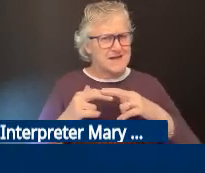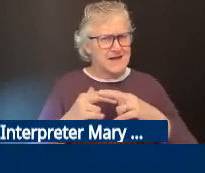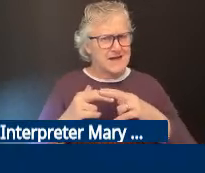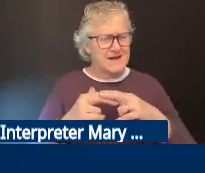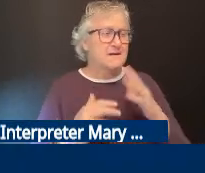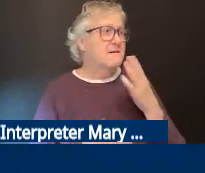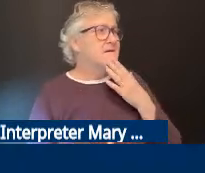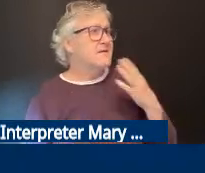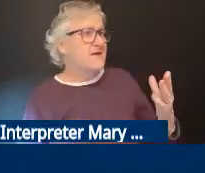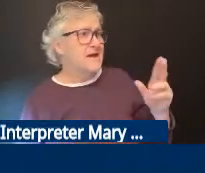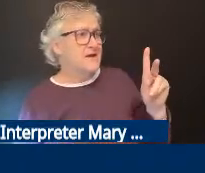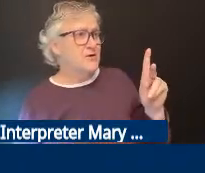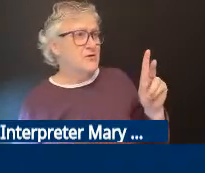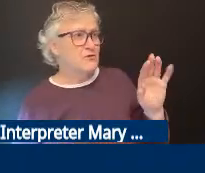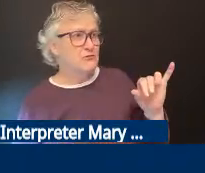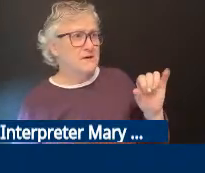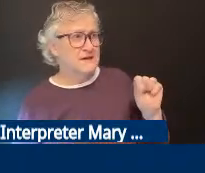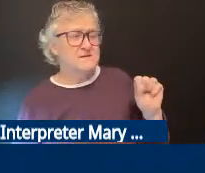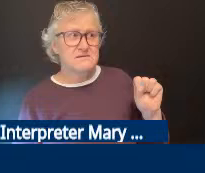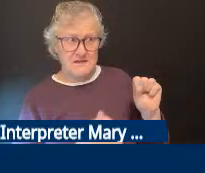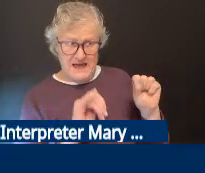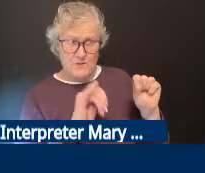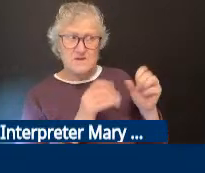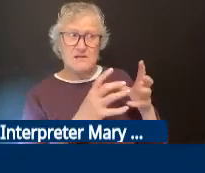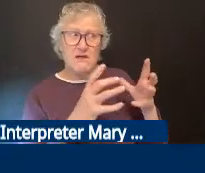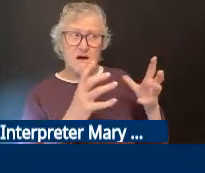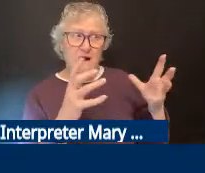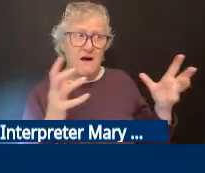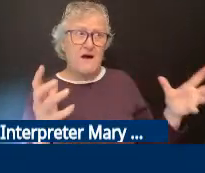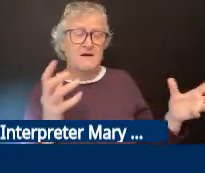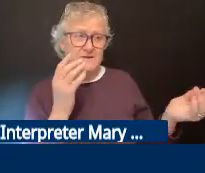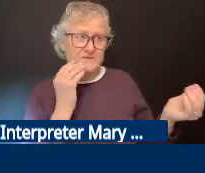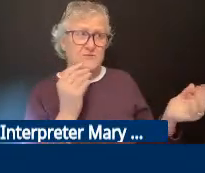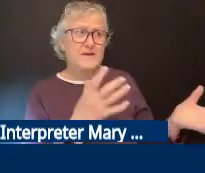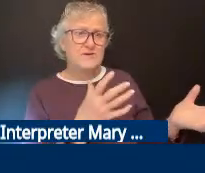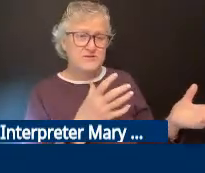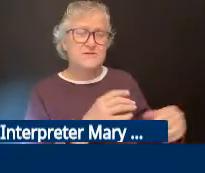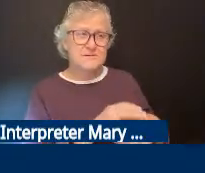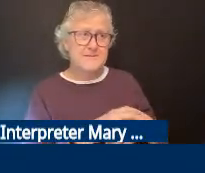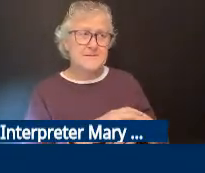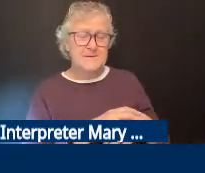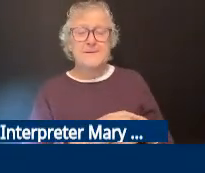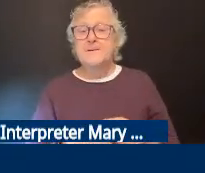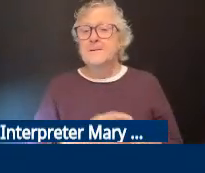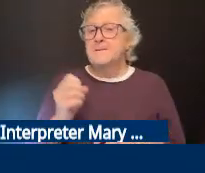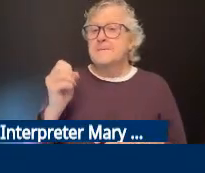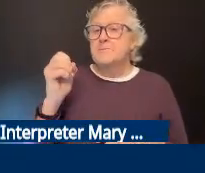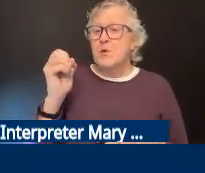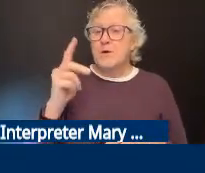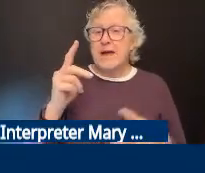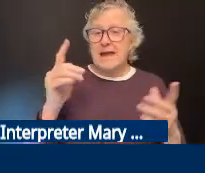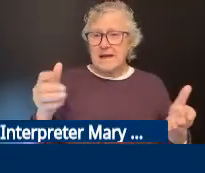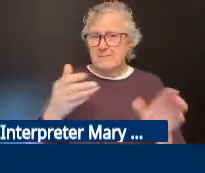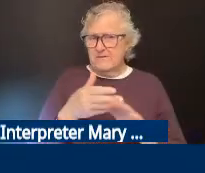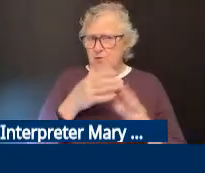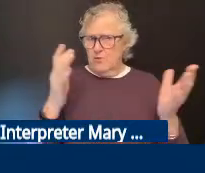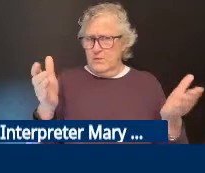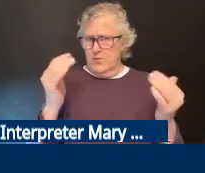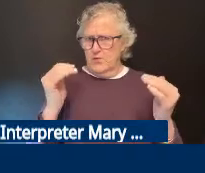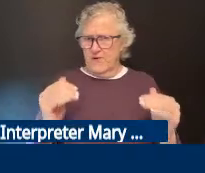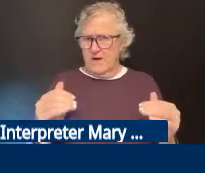work. So before we move on to public comment, I just want to check with ESG to see if you have any